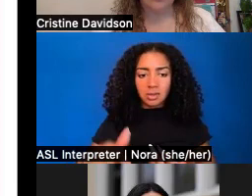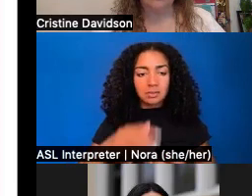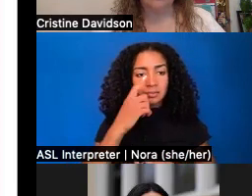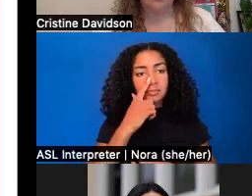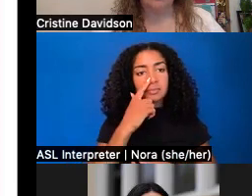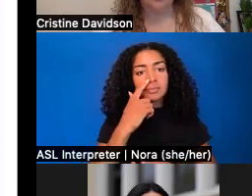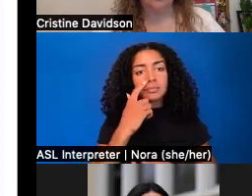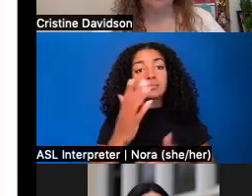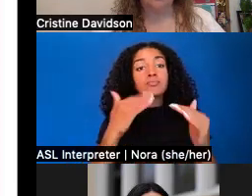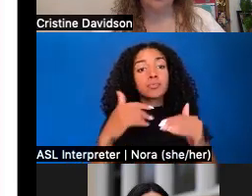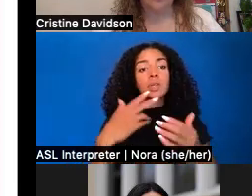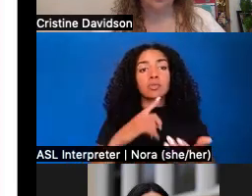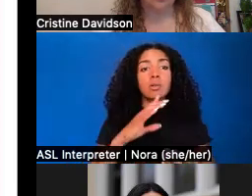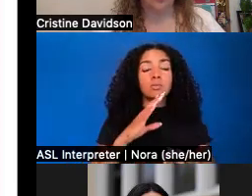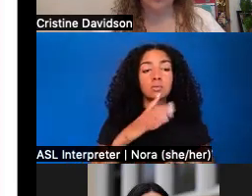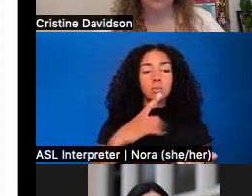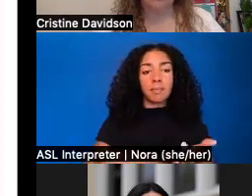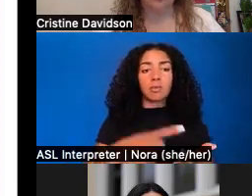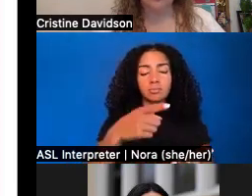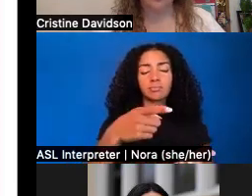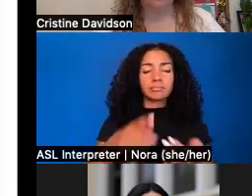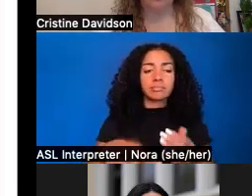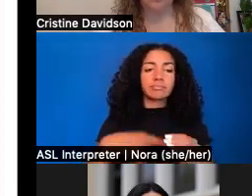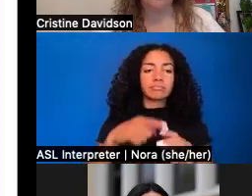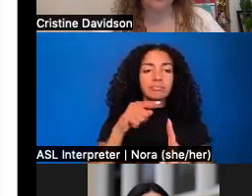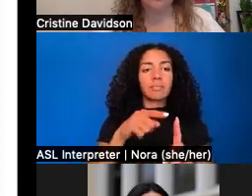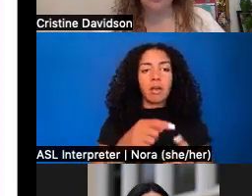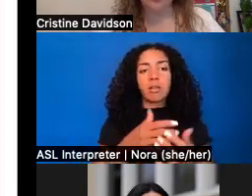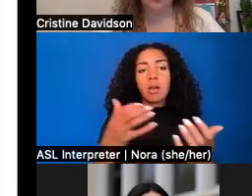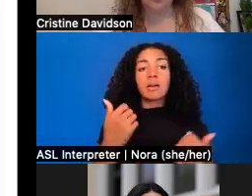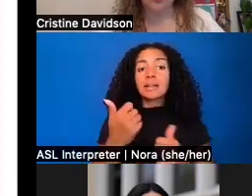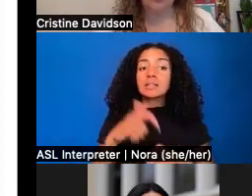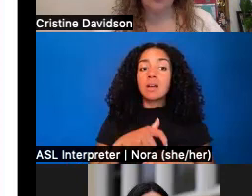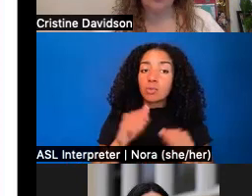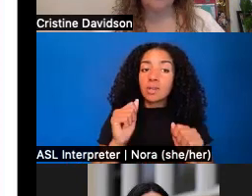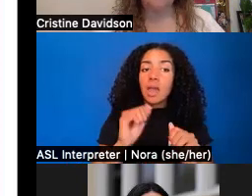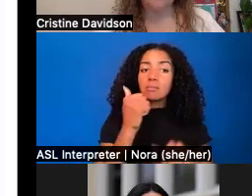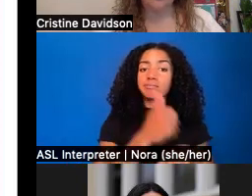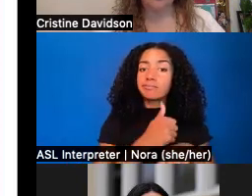Anytime we can get good codes on the books in our own nation, that's good.